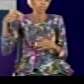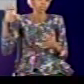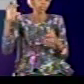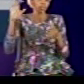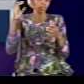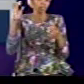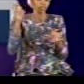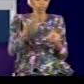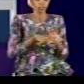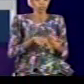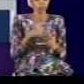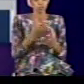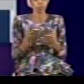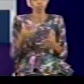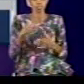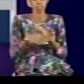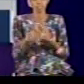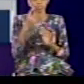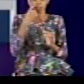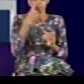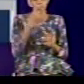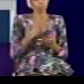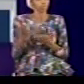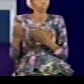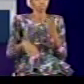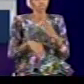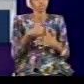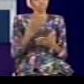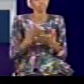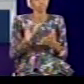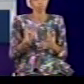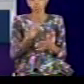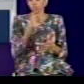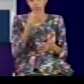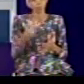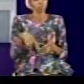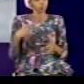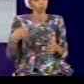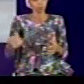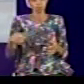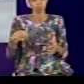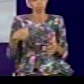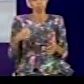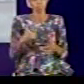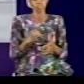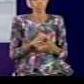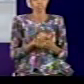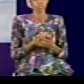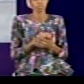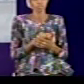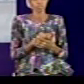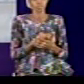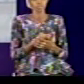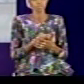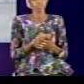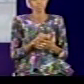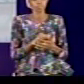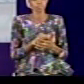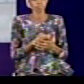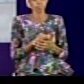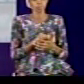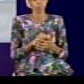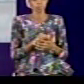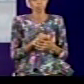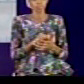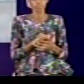know, it was bringing out greenly something, I don't know. Then I couldn't urinate. They used urinary catheter on me. While with those two pipes, I was